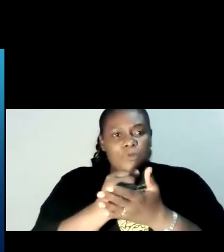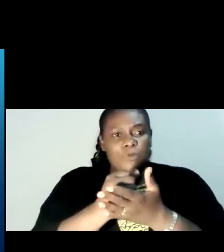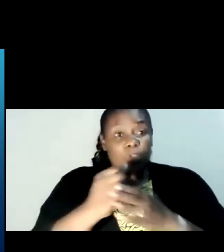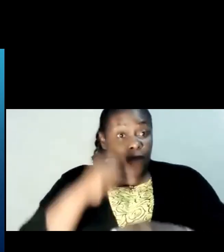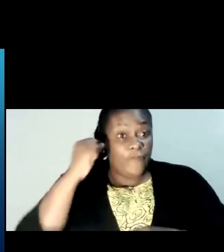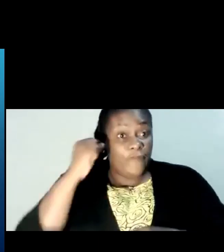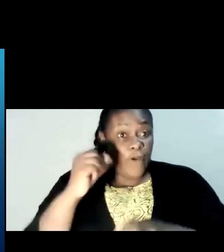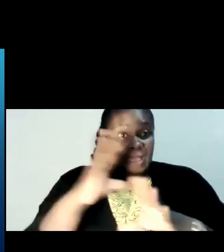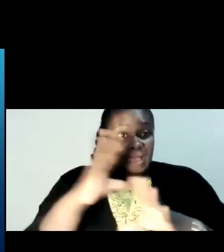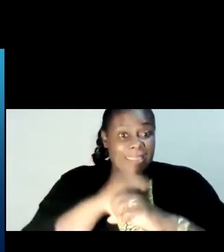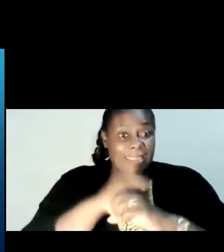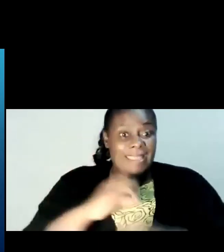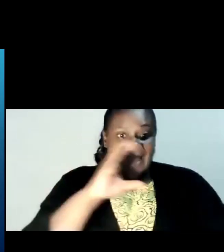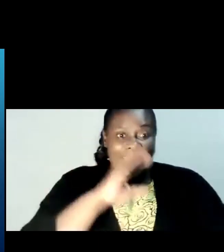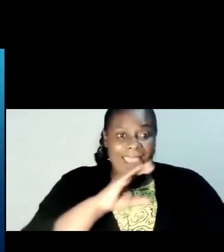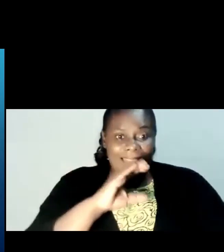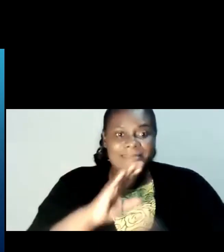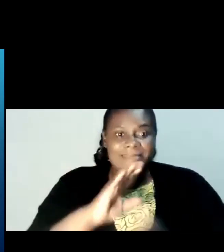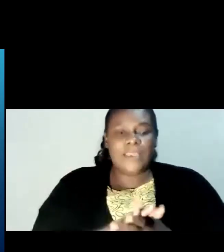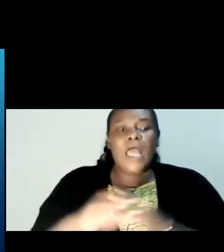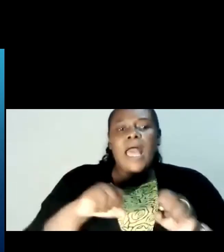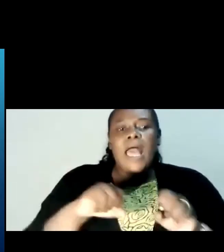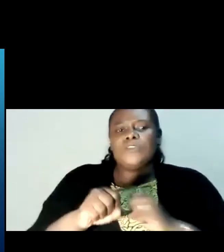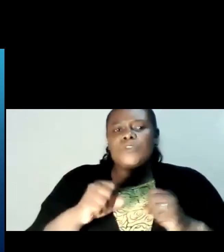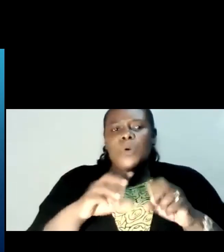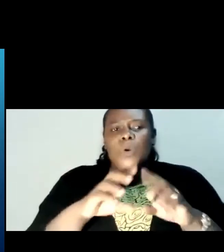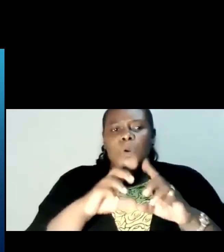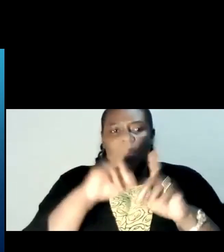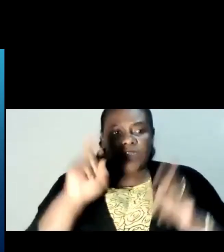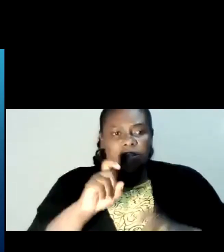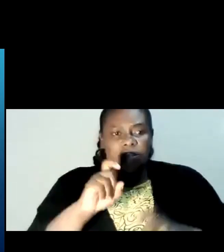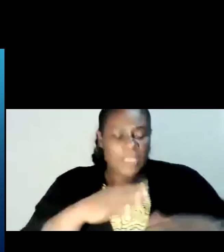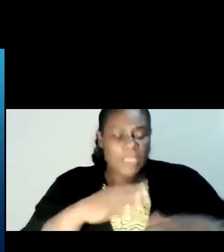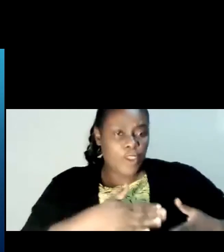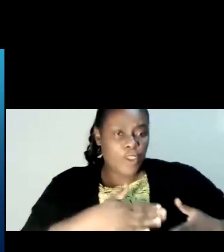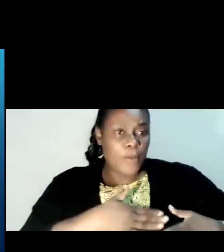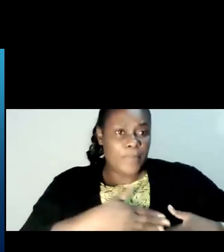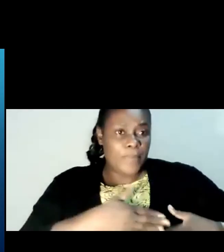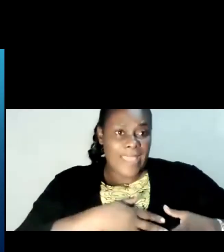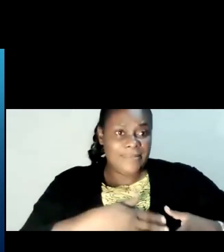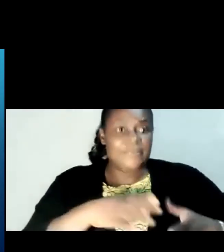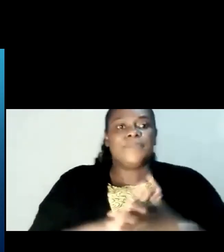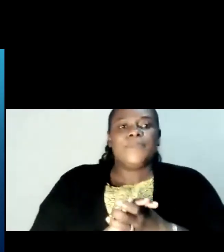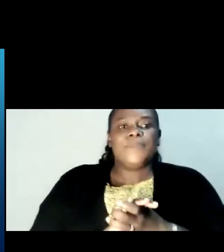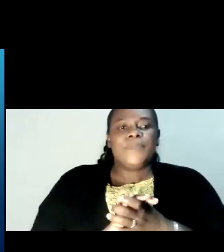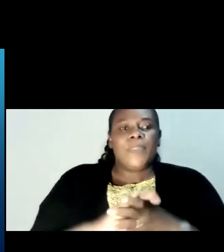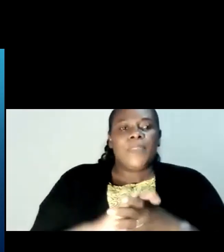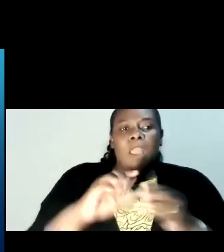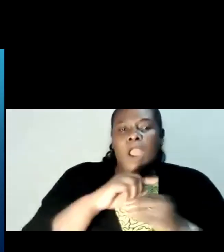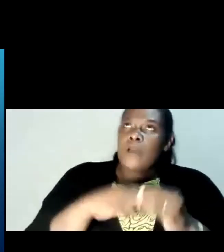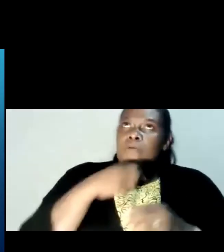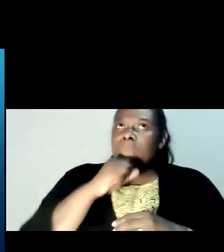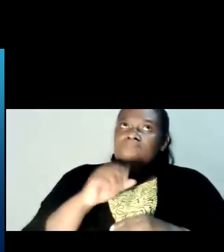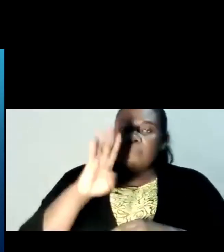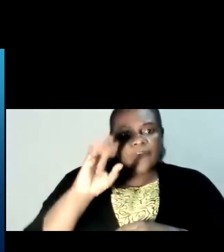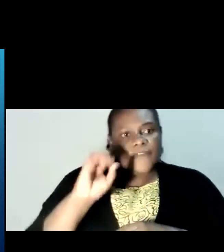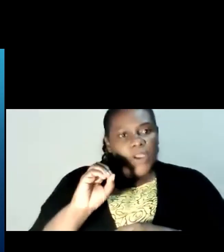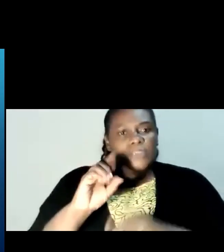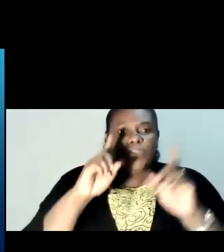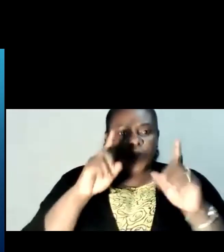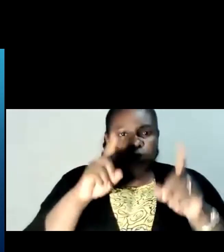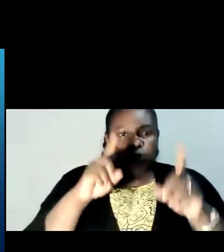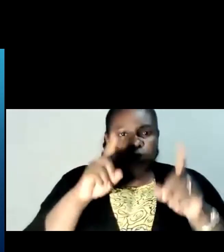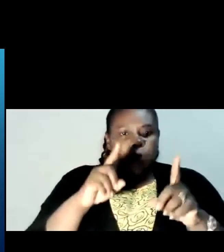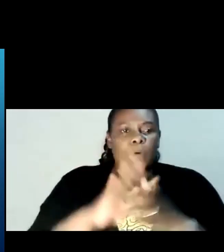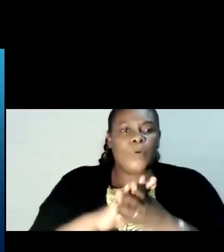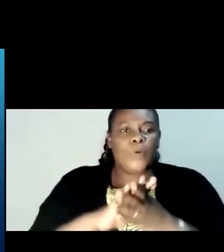Mammograms are also important for women around age 40. They can start doing these screening exams, and they can